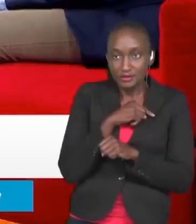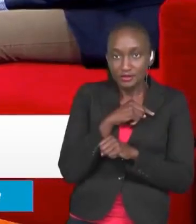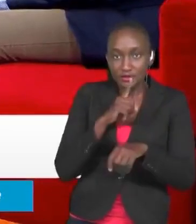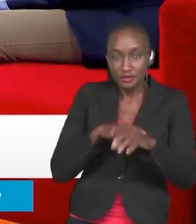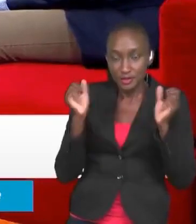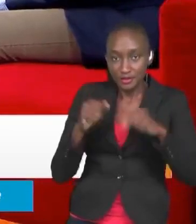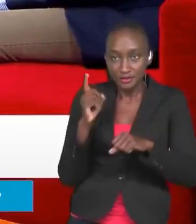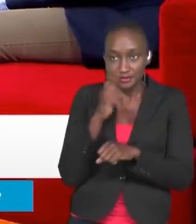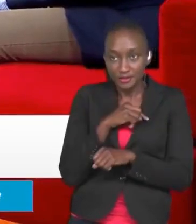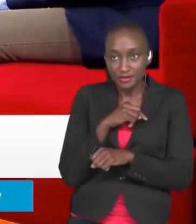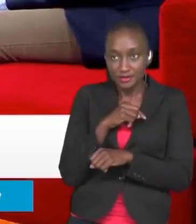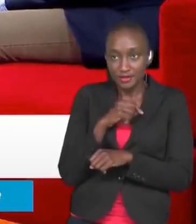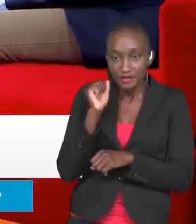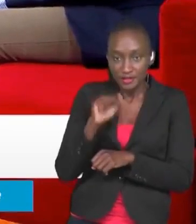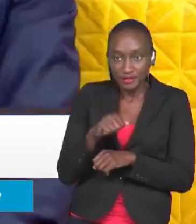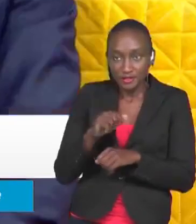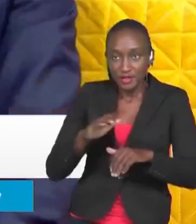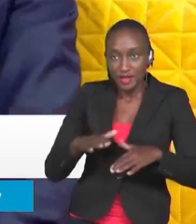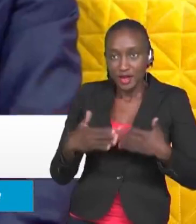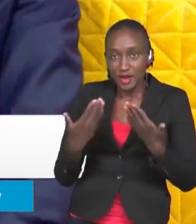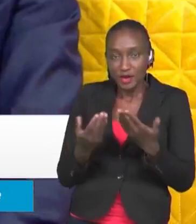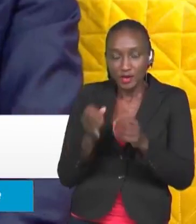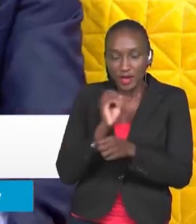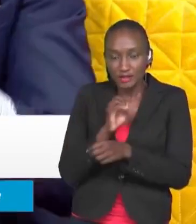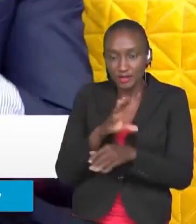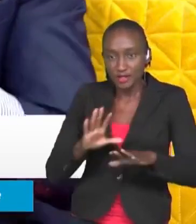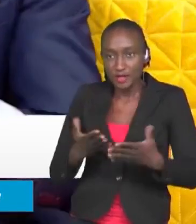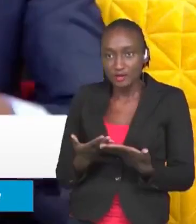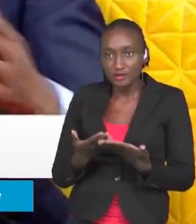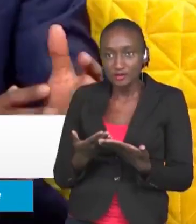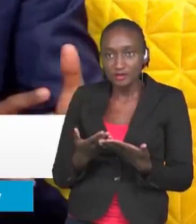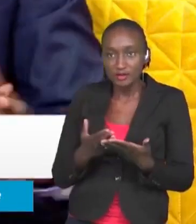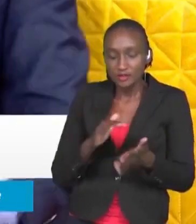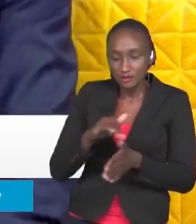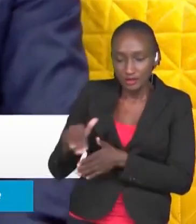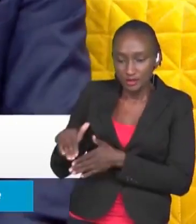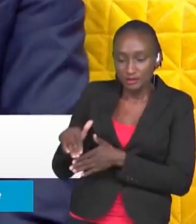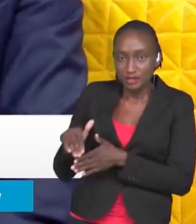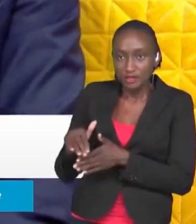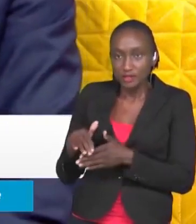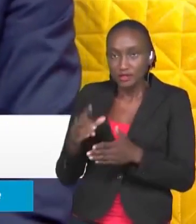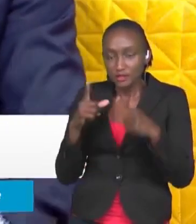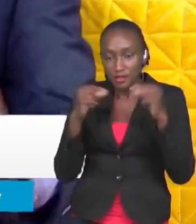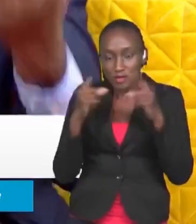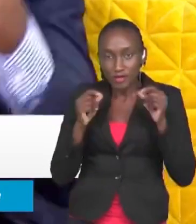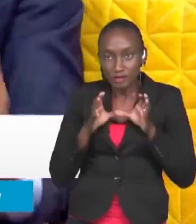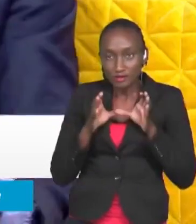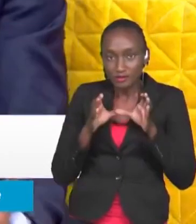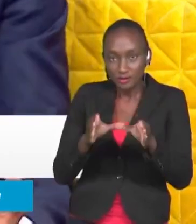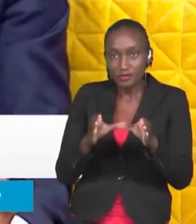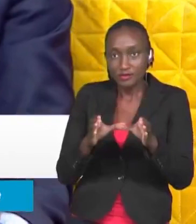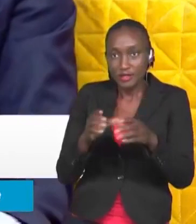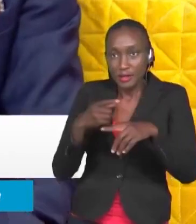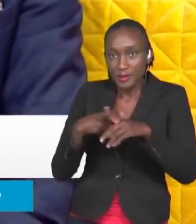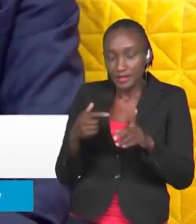when there's consent. Yes. Yes. Now, how will it be termed? Because now we leave the word forcefully, but there's consent now where she has